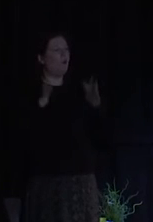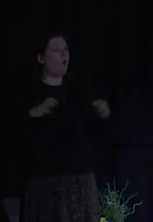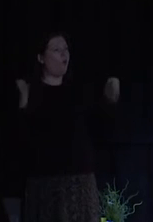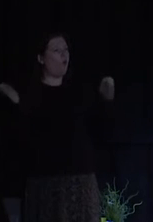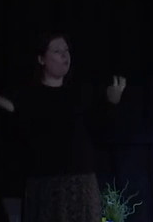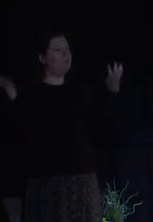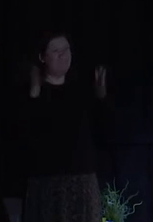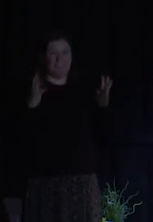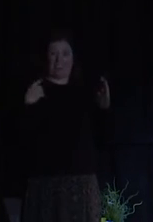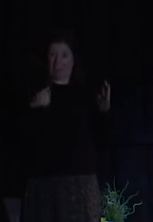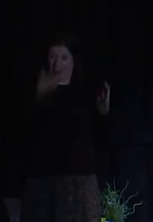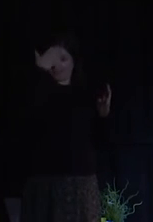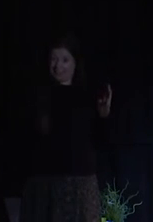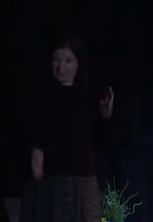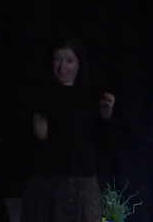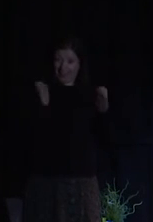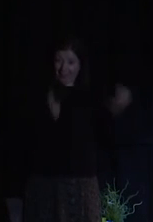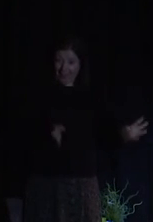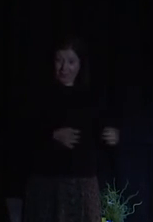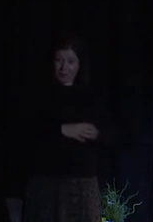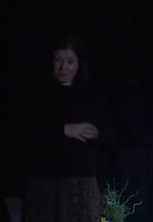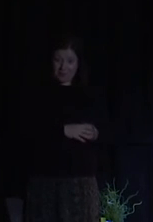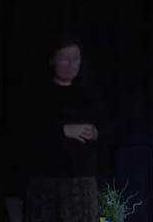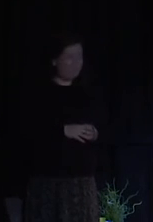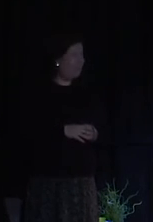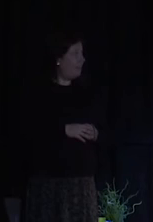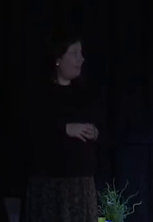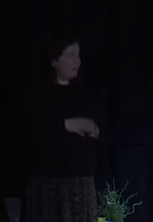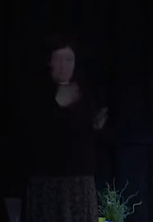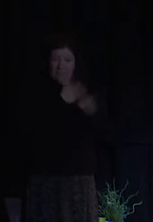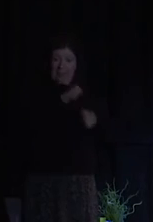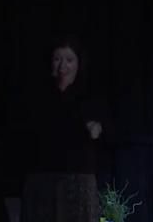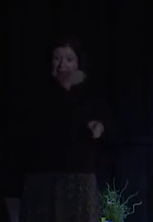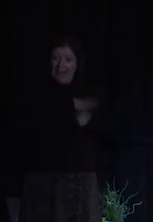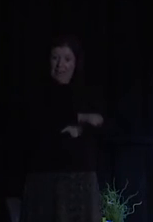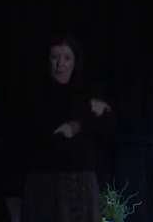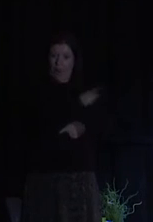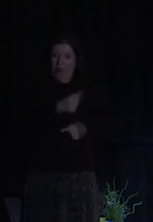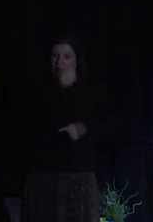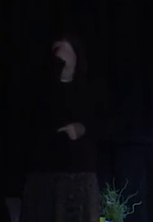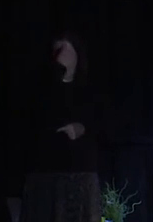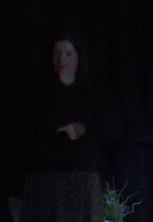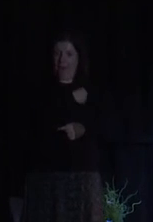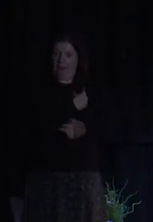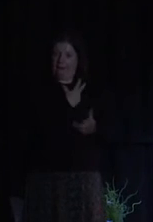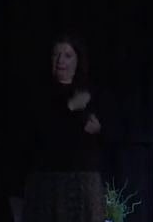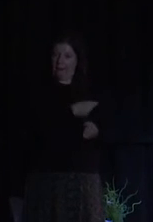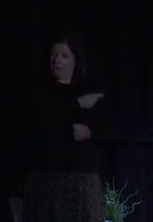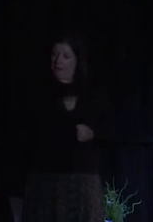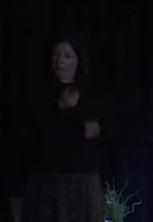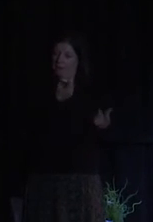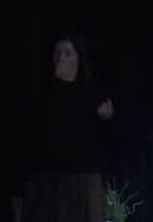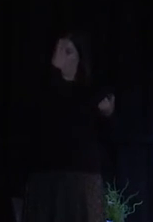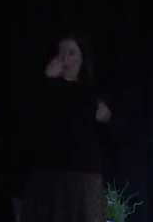even know, and that's so brilliant. What we can do, how we can move people's minds and hearts. And it was just